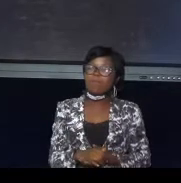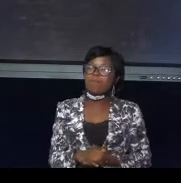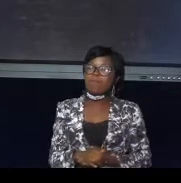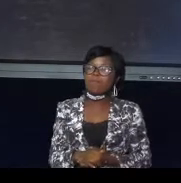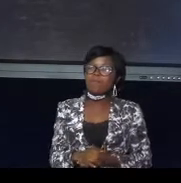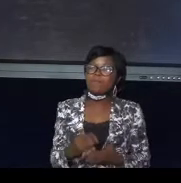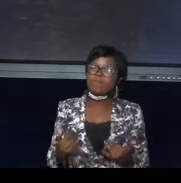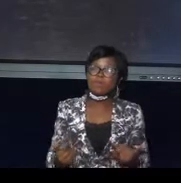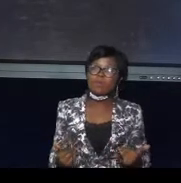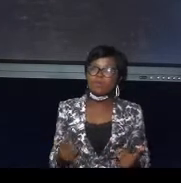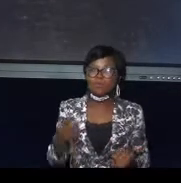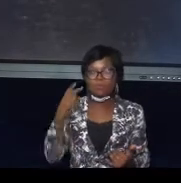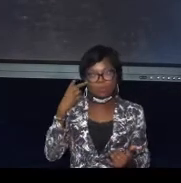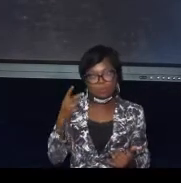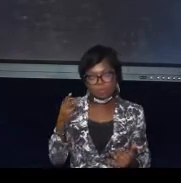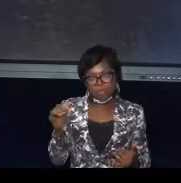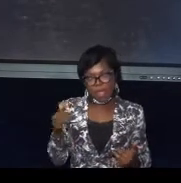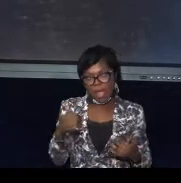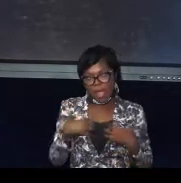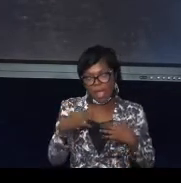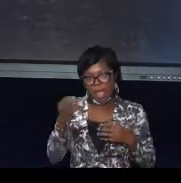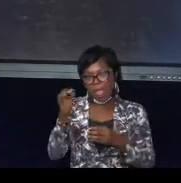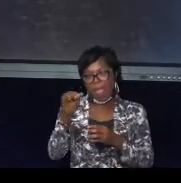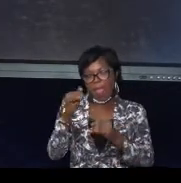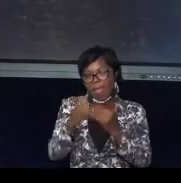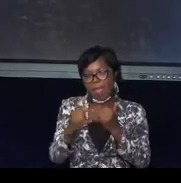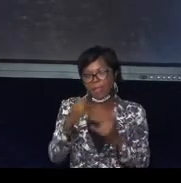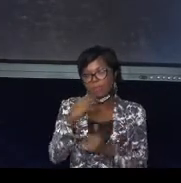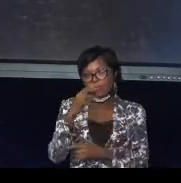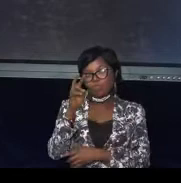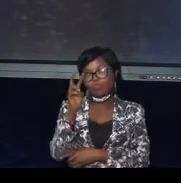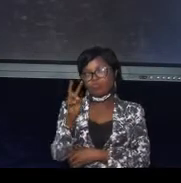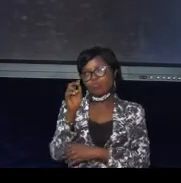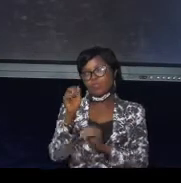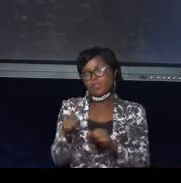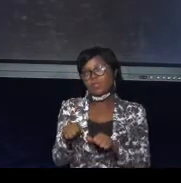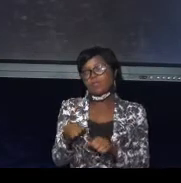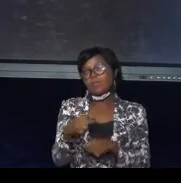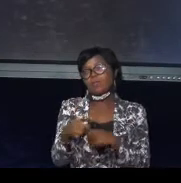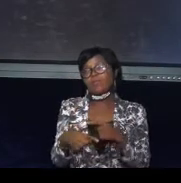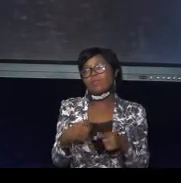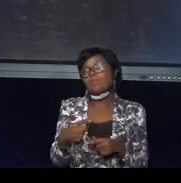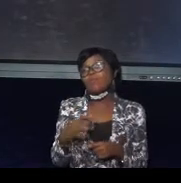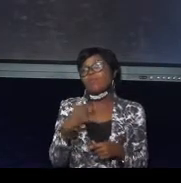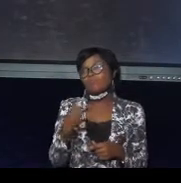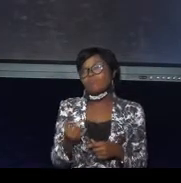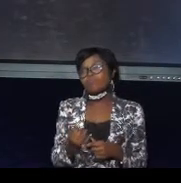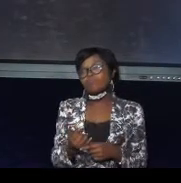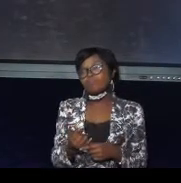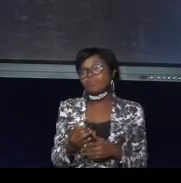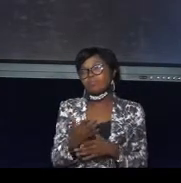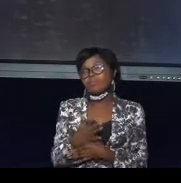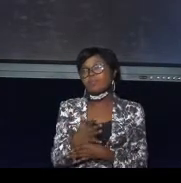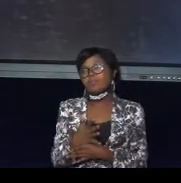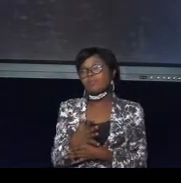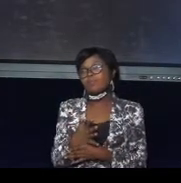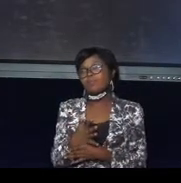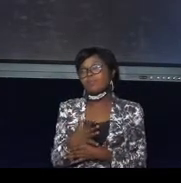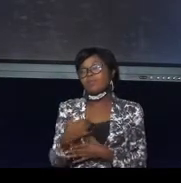like so. Then now we observe that both of them end with 0, and that means that 2 can go. So we divide them into